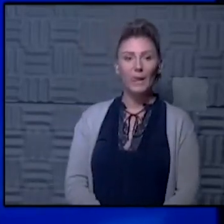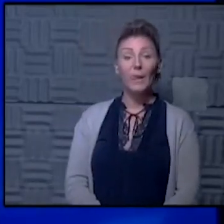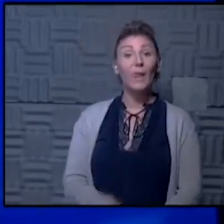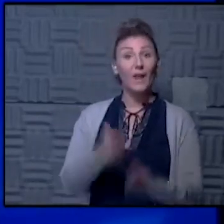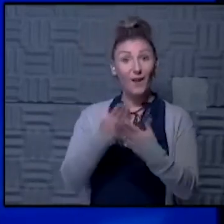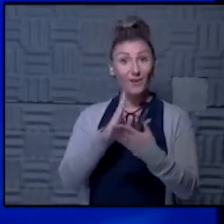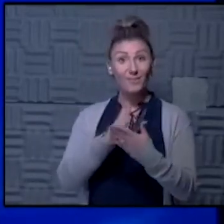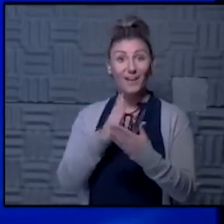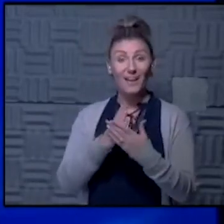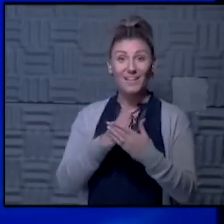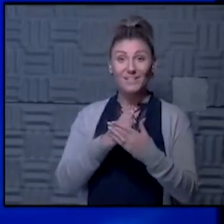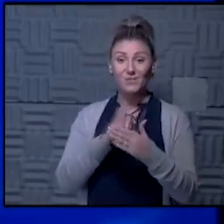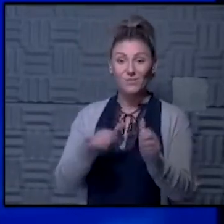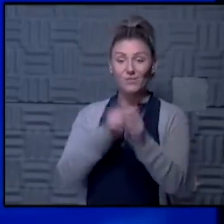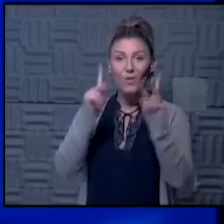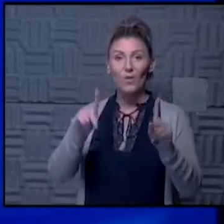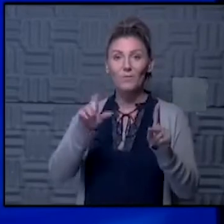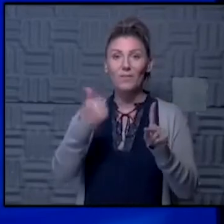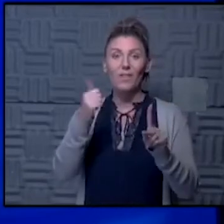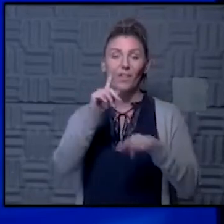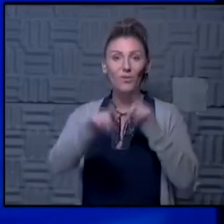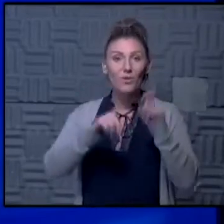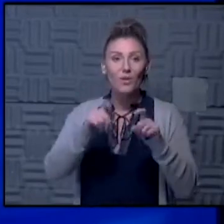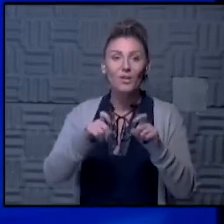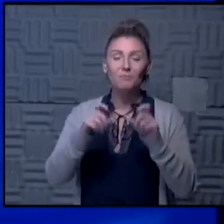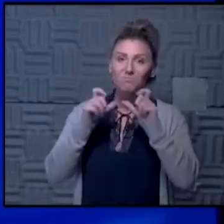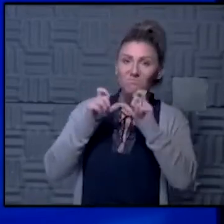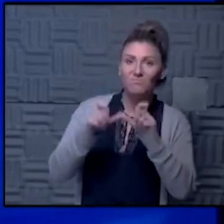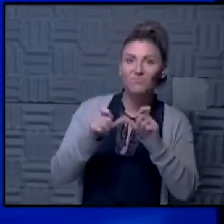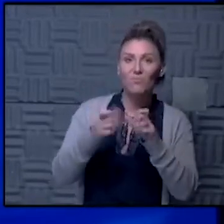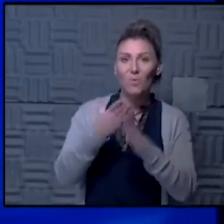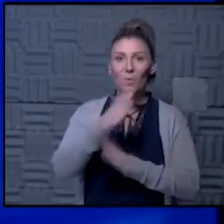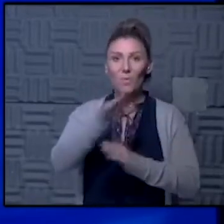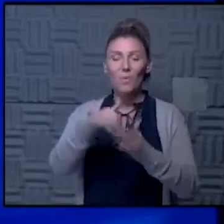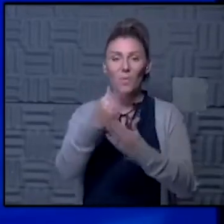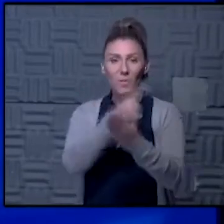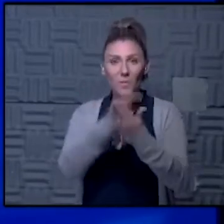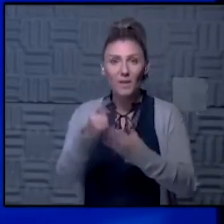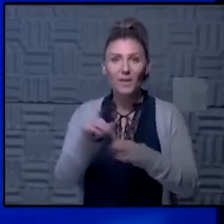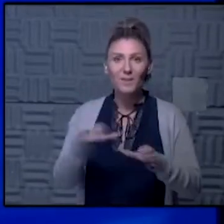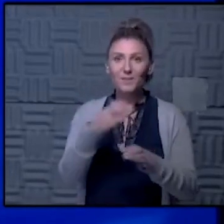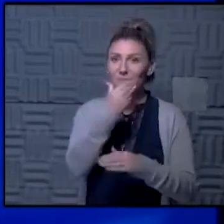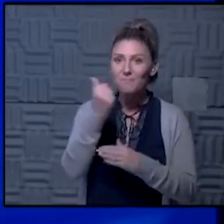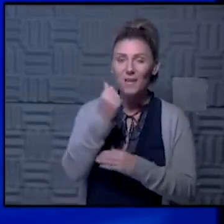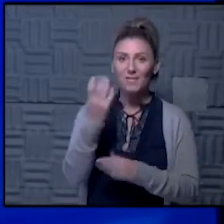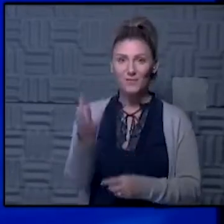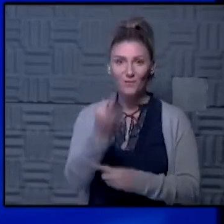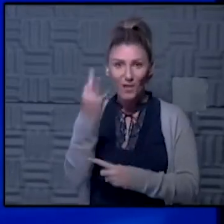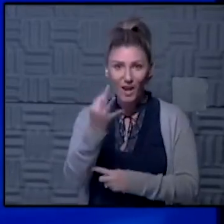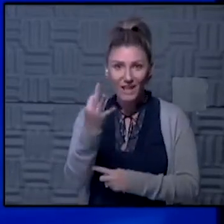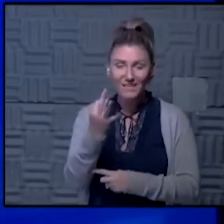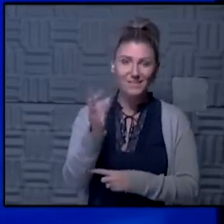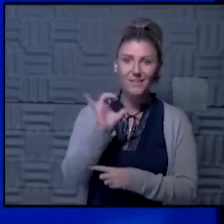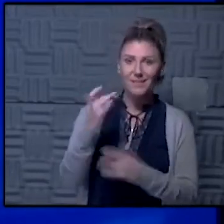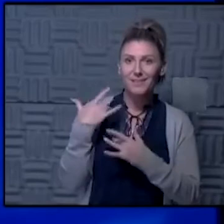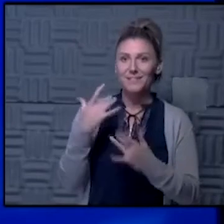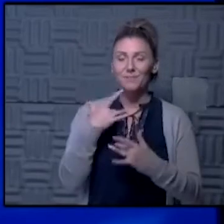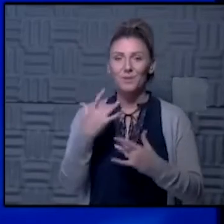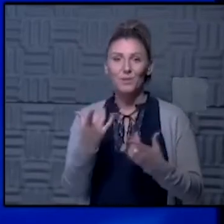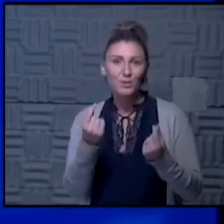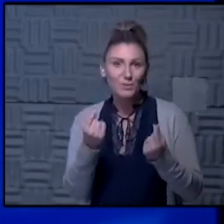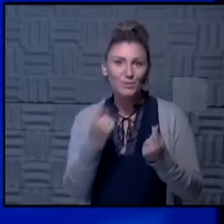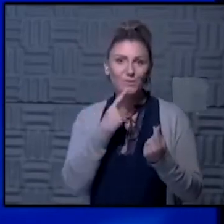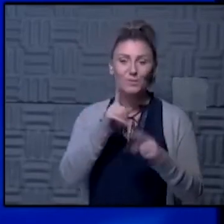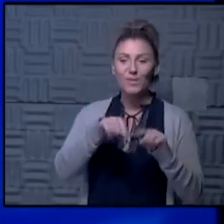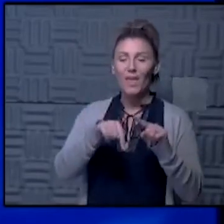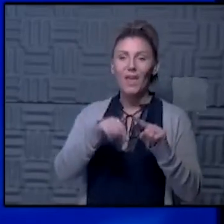All right. Well, we will follow up with the other questions that continue to come in throughout the week, and we'll do our best on Fridays, as we usually do, to answer those we can't get